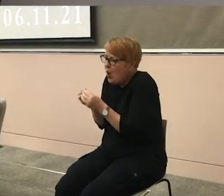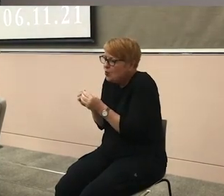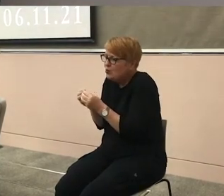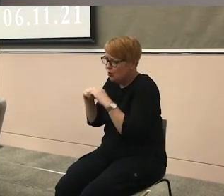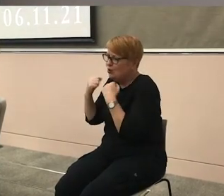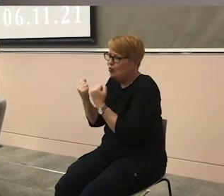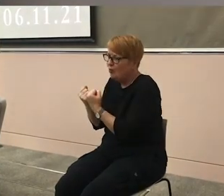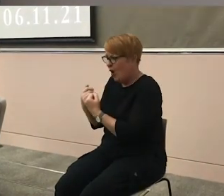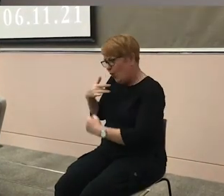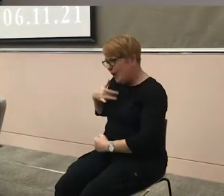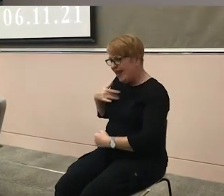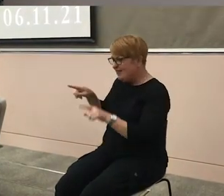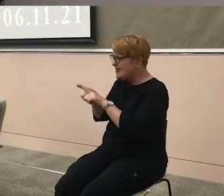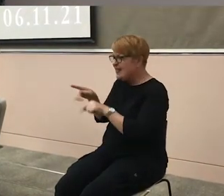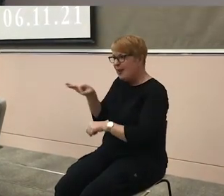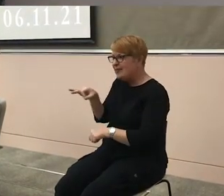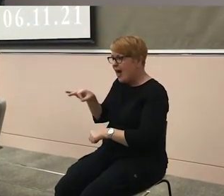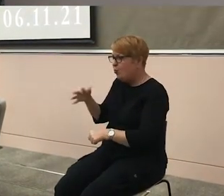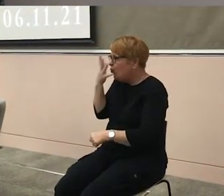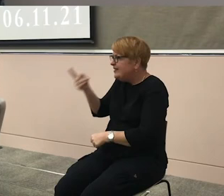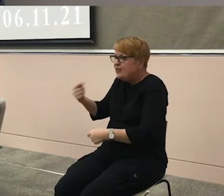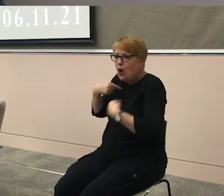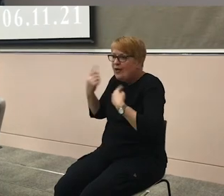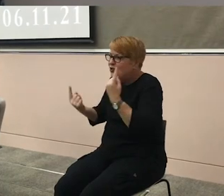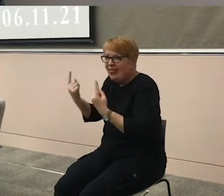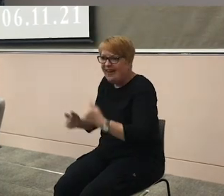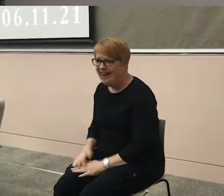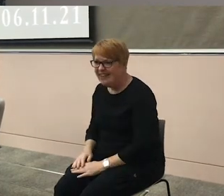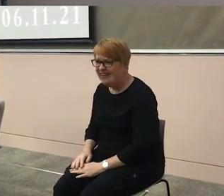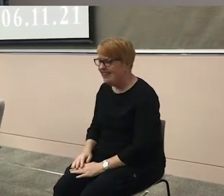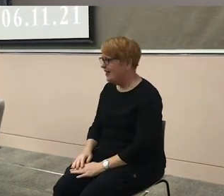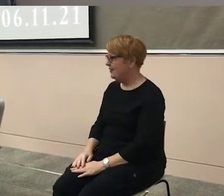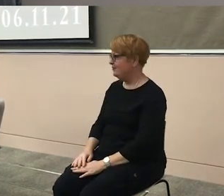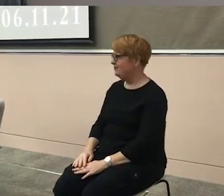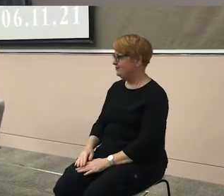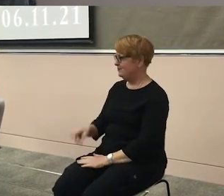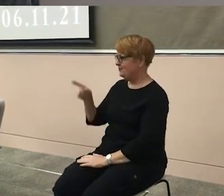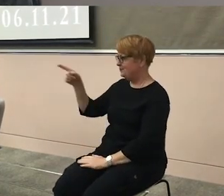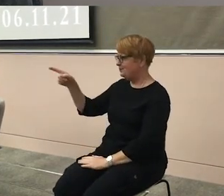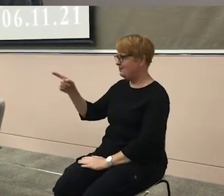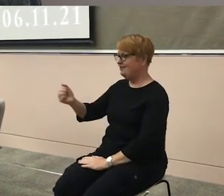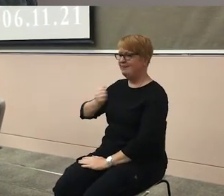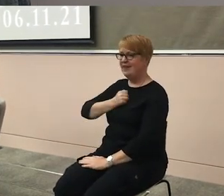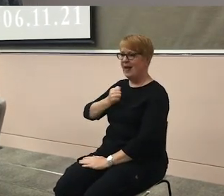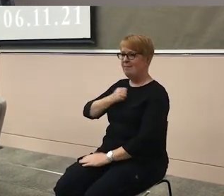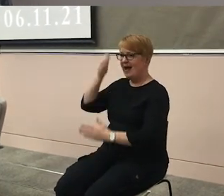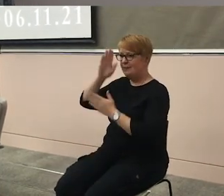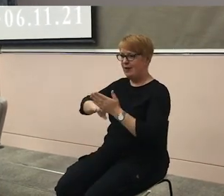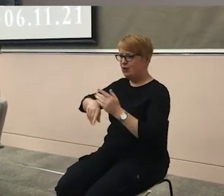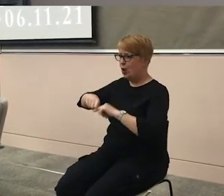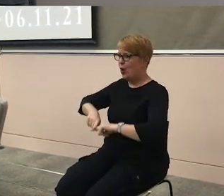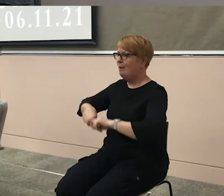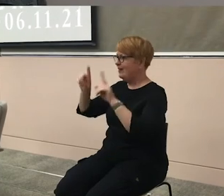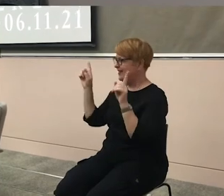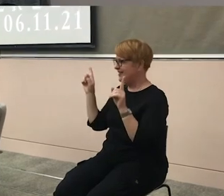same town and don't know each other at all. How about you? Well, my experiences are completely different. Firstly, I'm a very